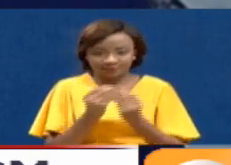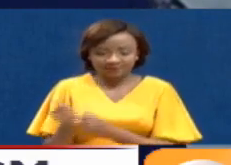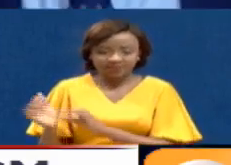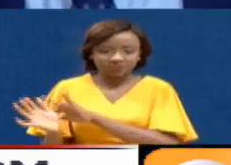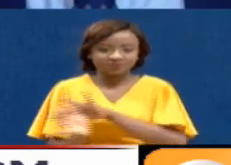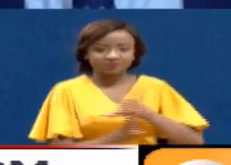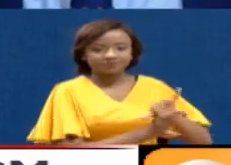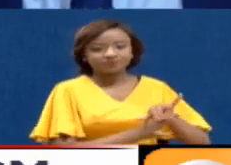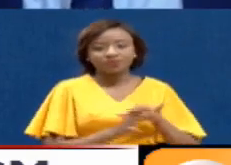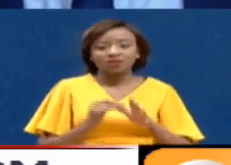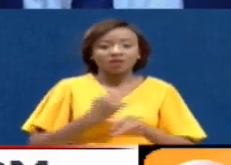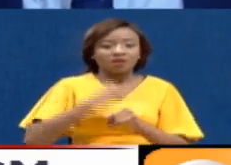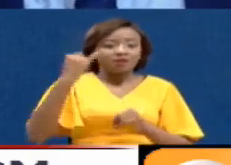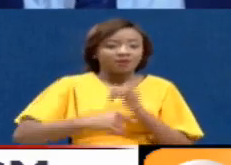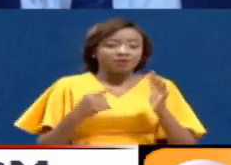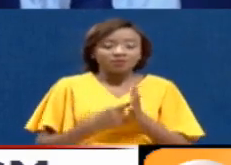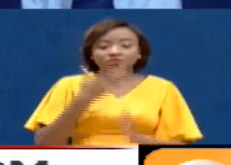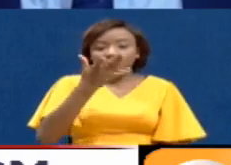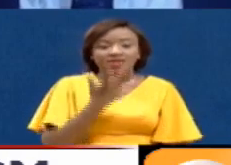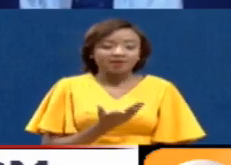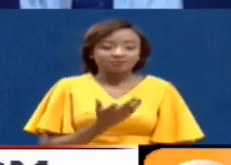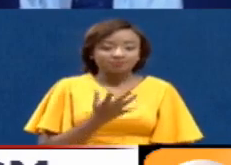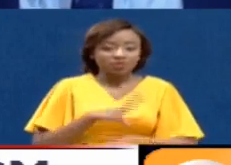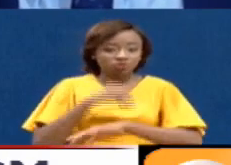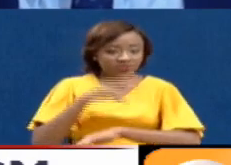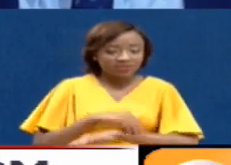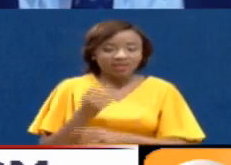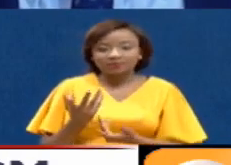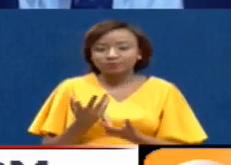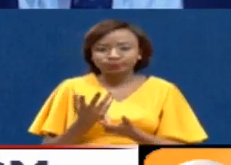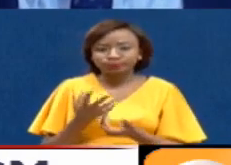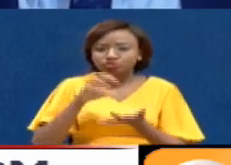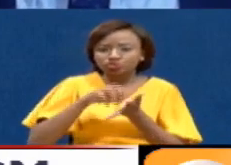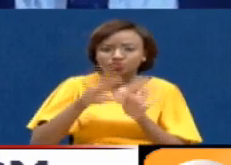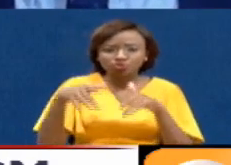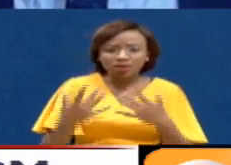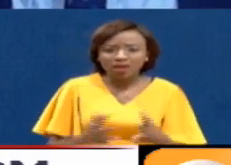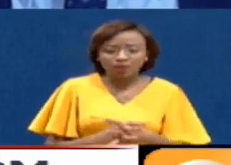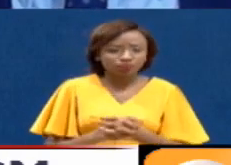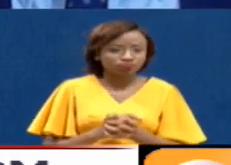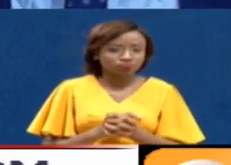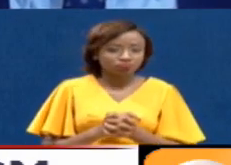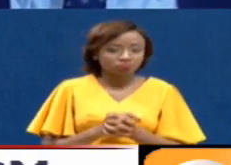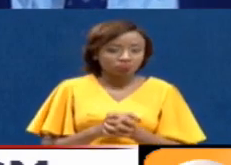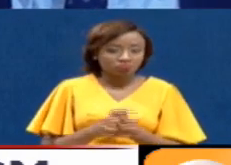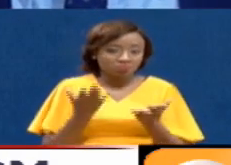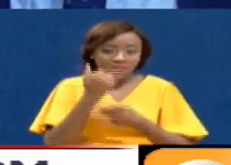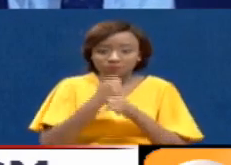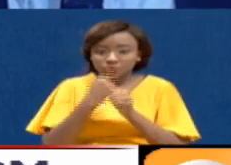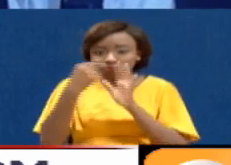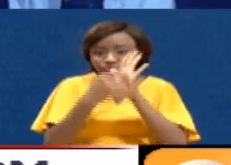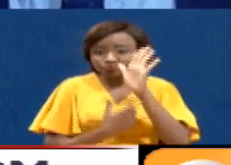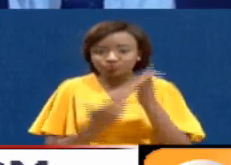That Daktari, finally, you're in Geneva, Switzerland. What's the situation like there, and what sort of measures have they put in place that Kenya